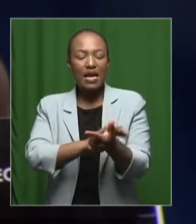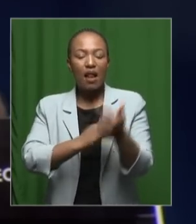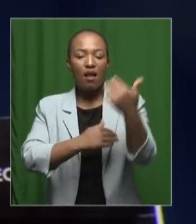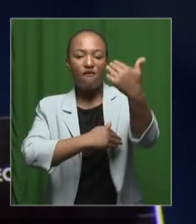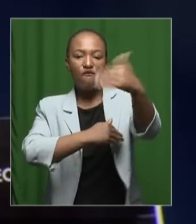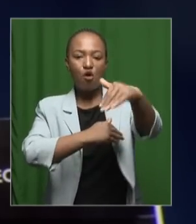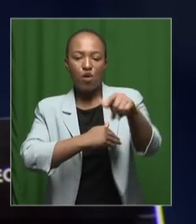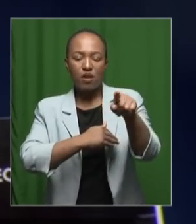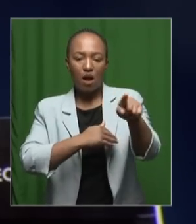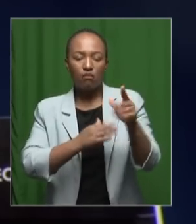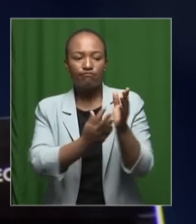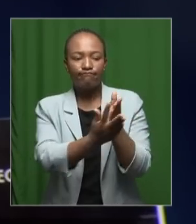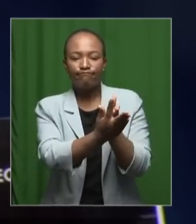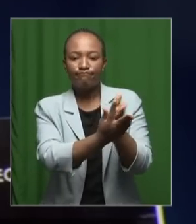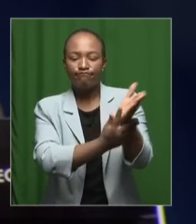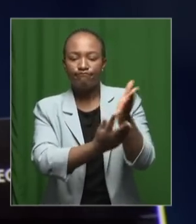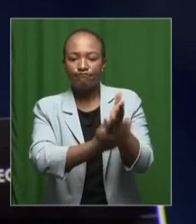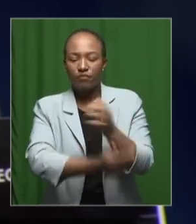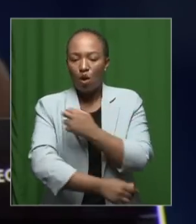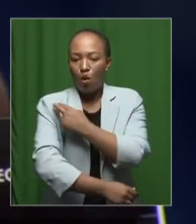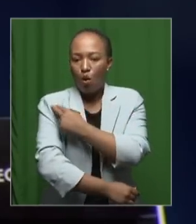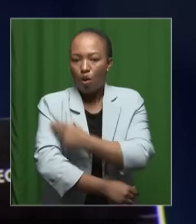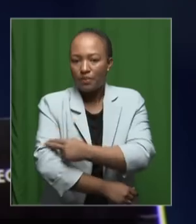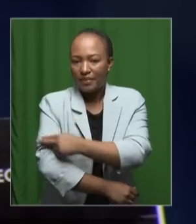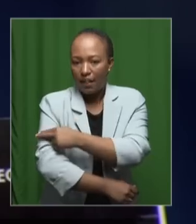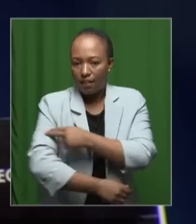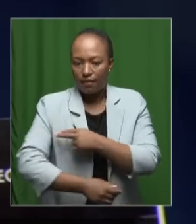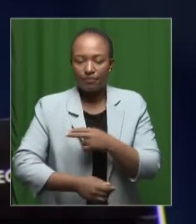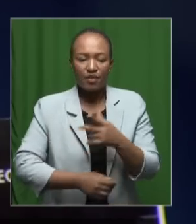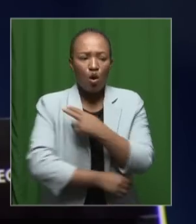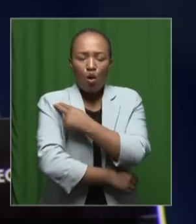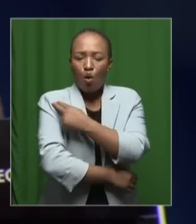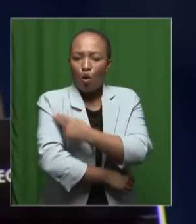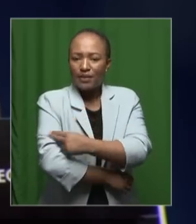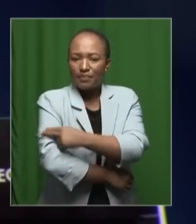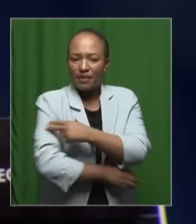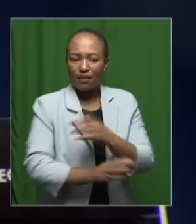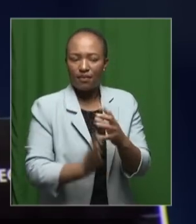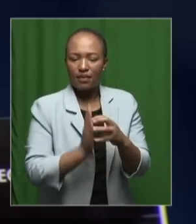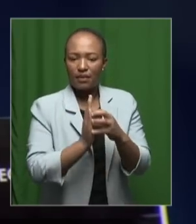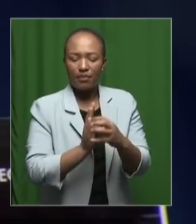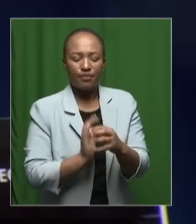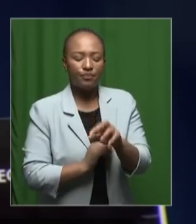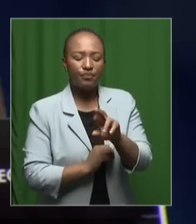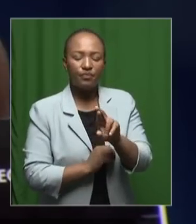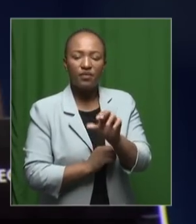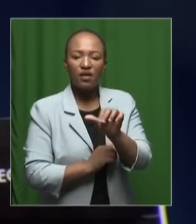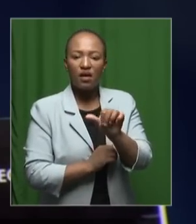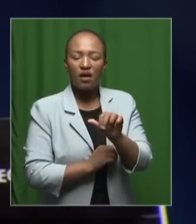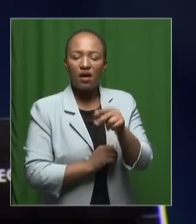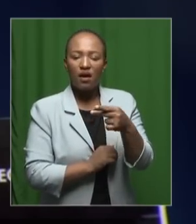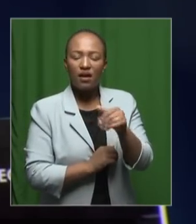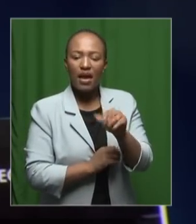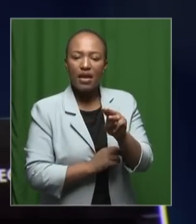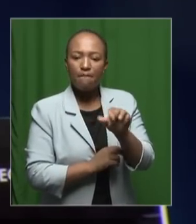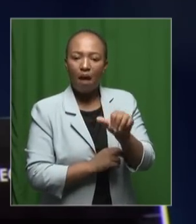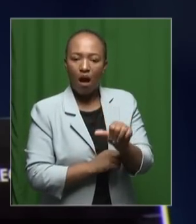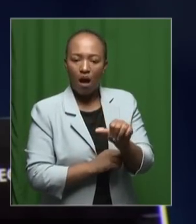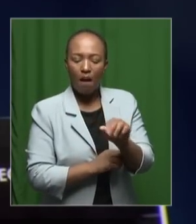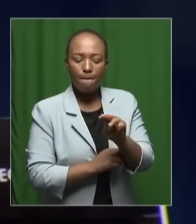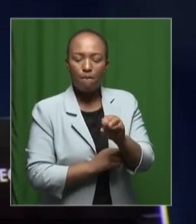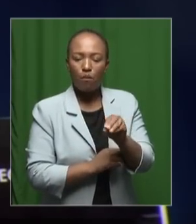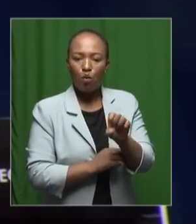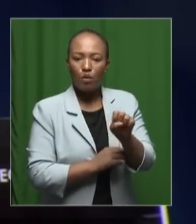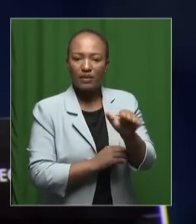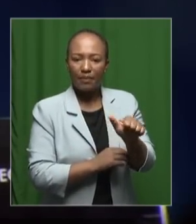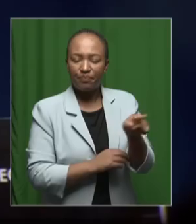our hospitals. In Rahima Musa, illegal foreigners are giving birth while South African women are giving